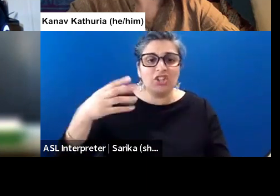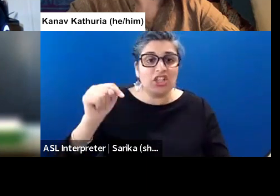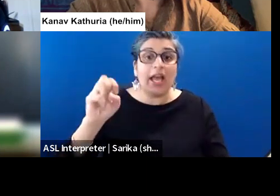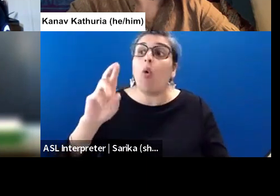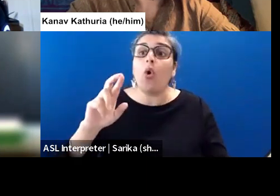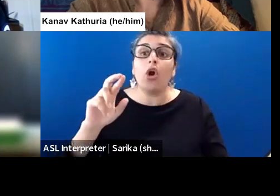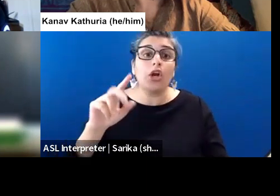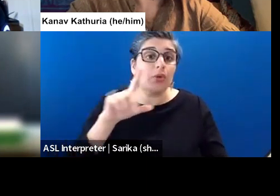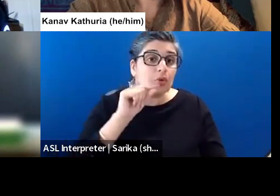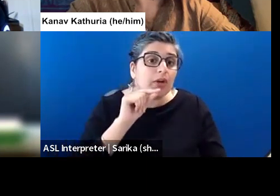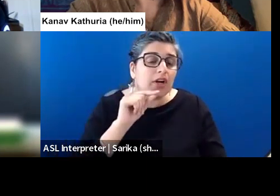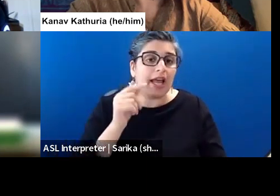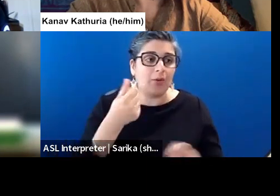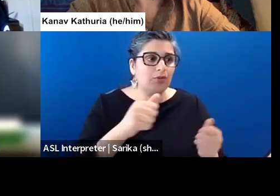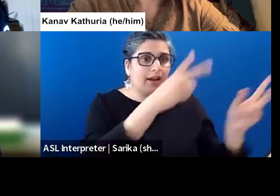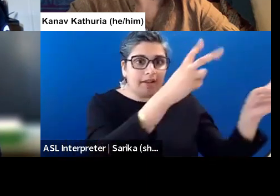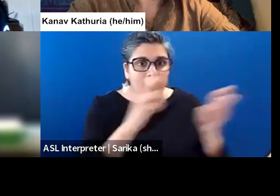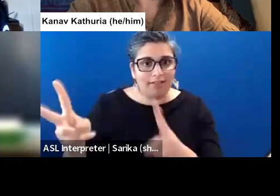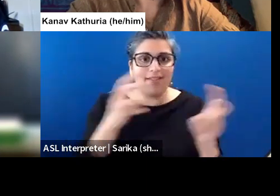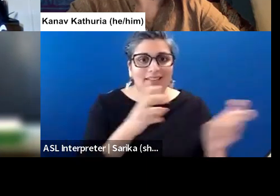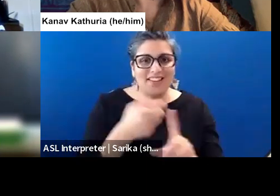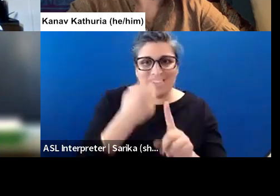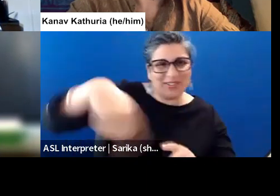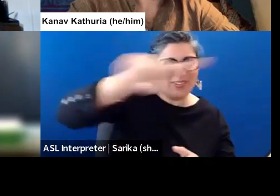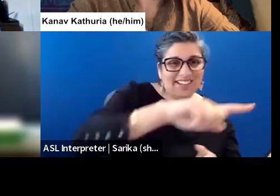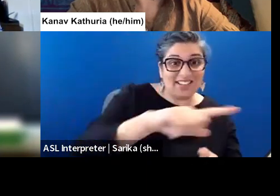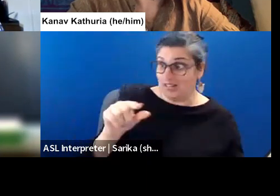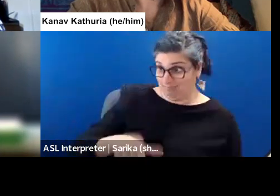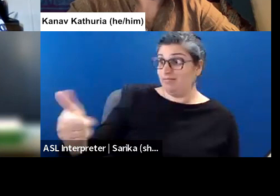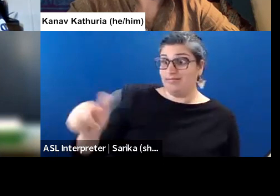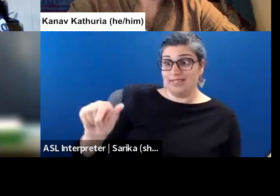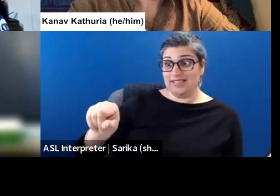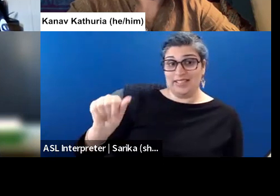try to bring in some questions from you all as well. Gabriel.